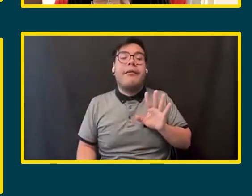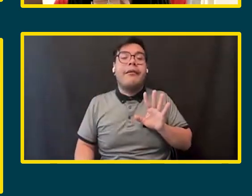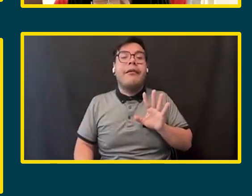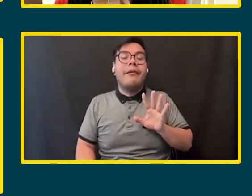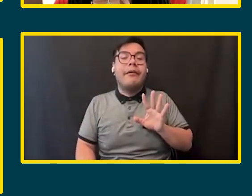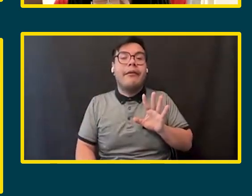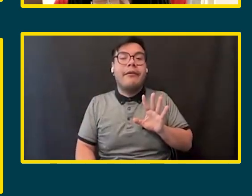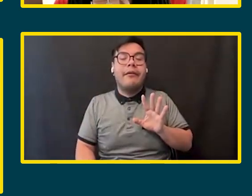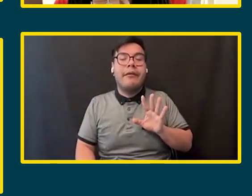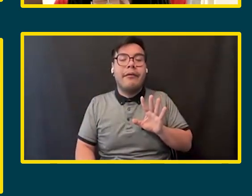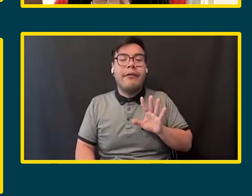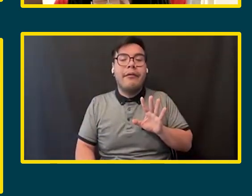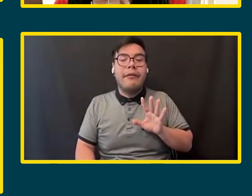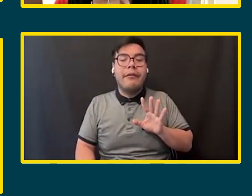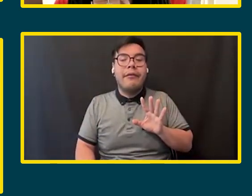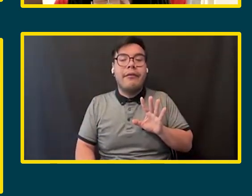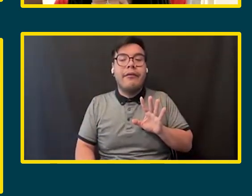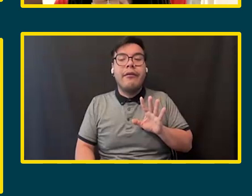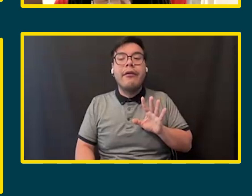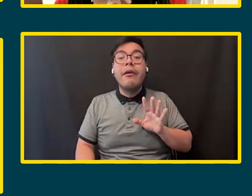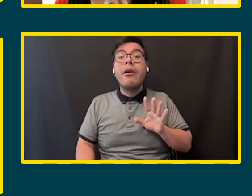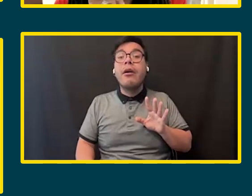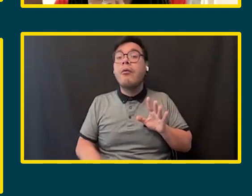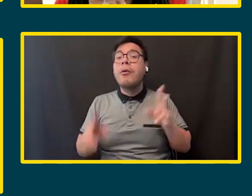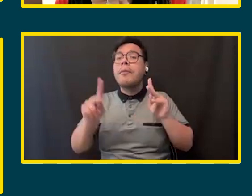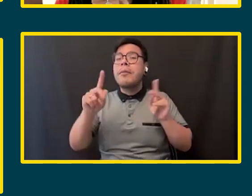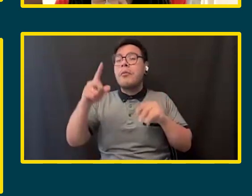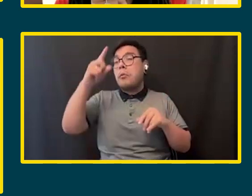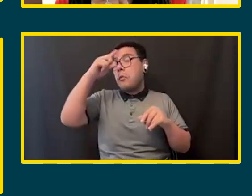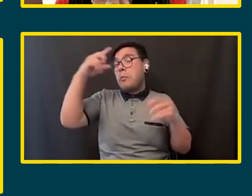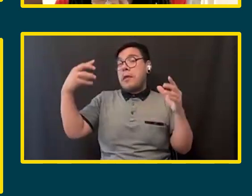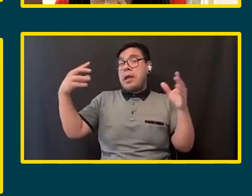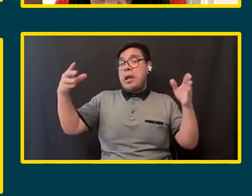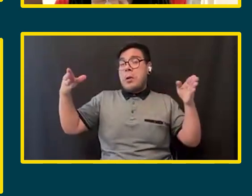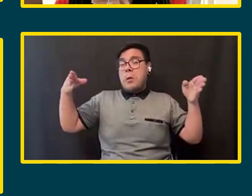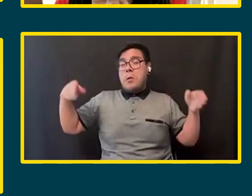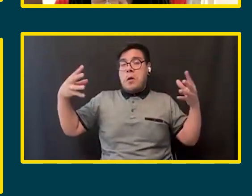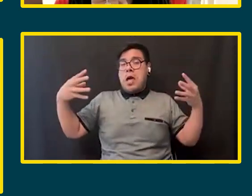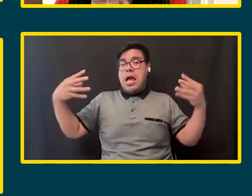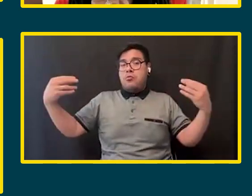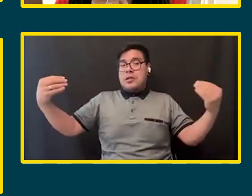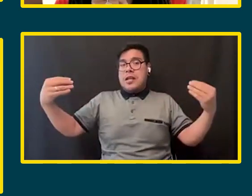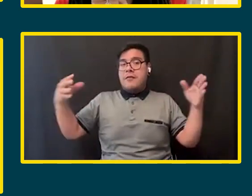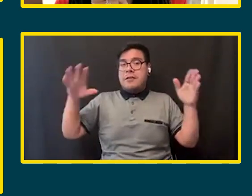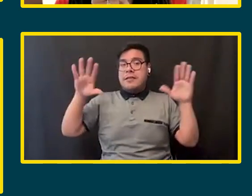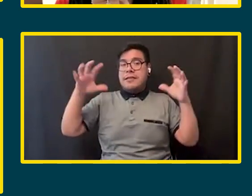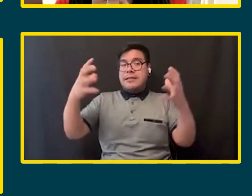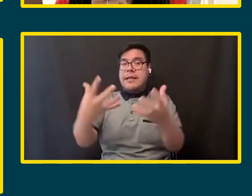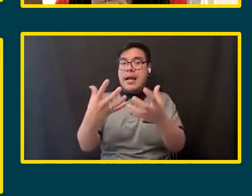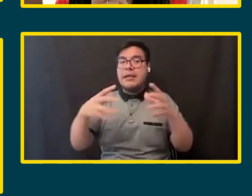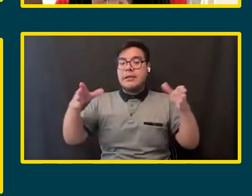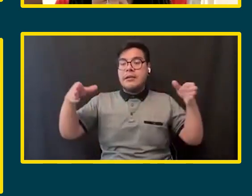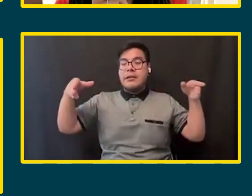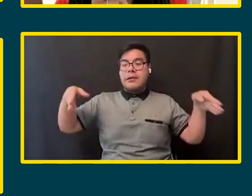reaching what are usually considered the outskirts of society and focusing on improving things for them, that it's